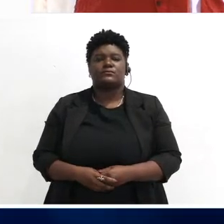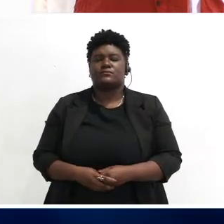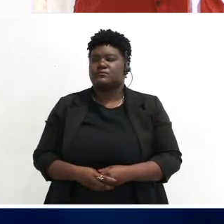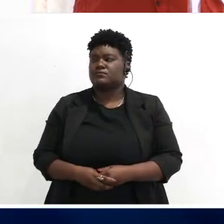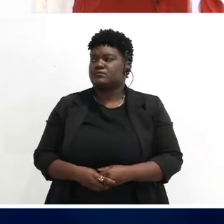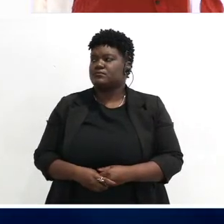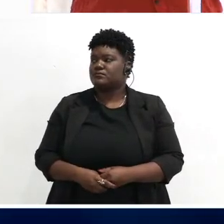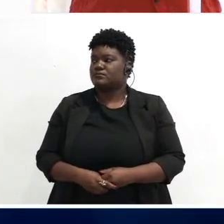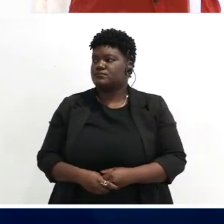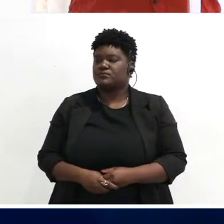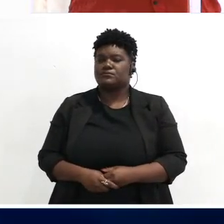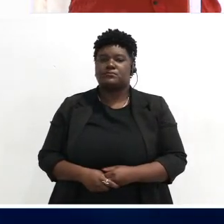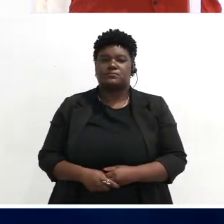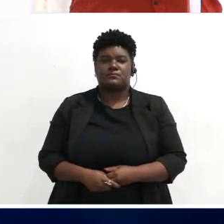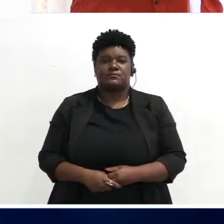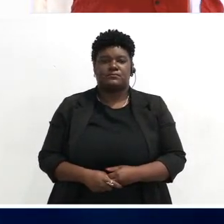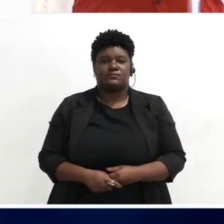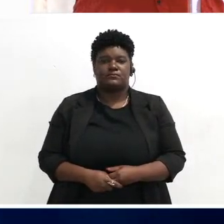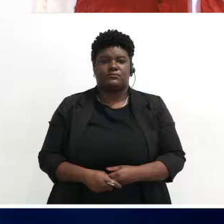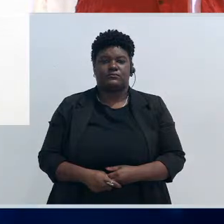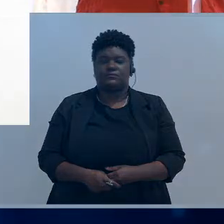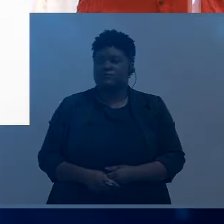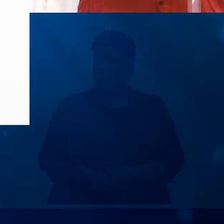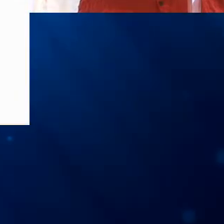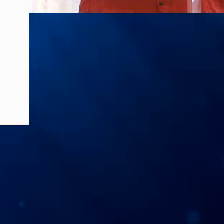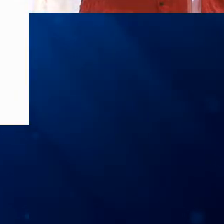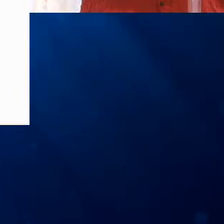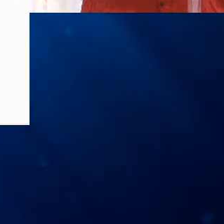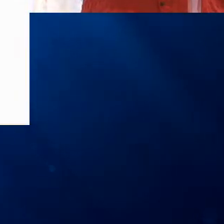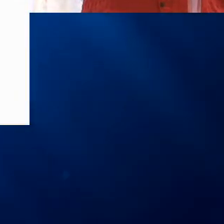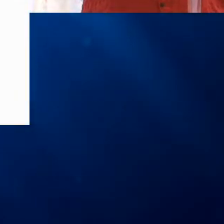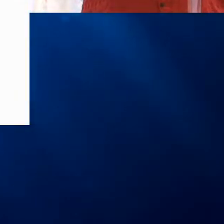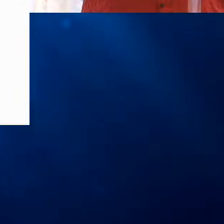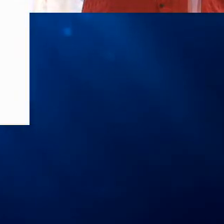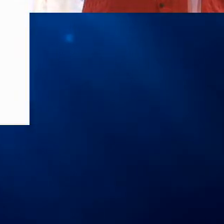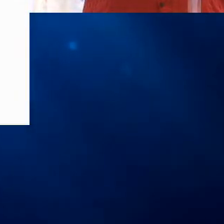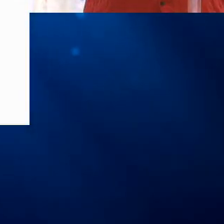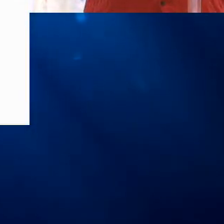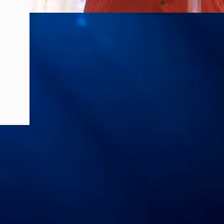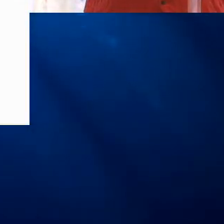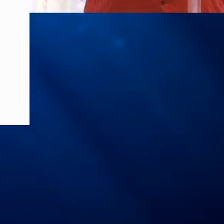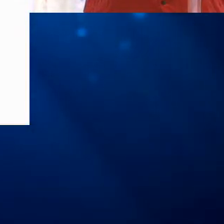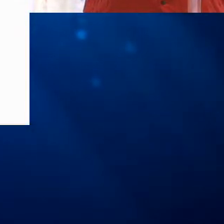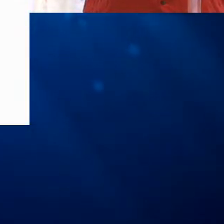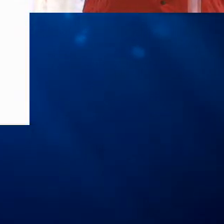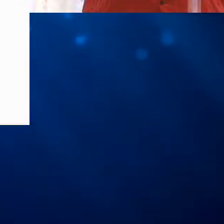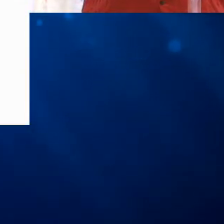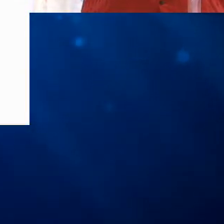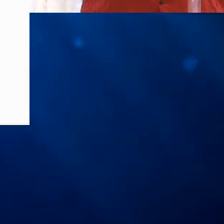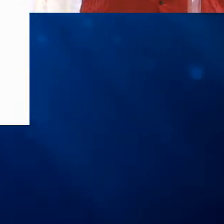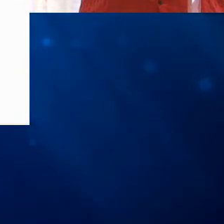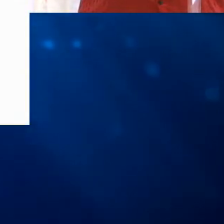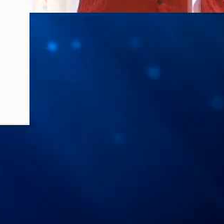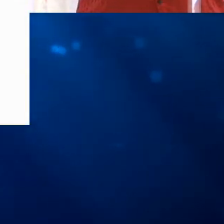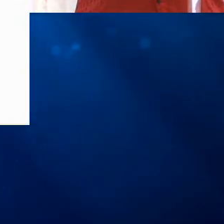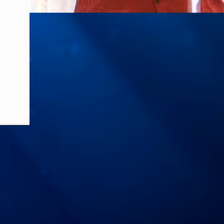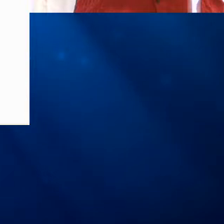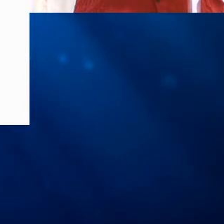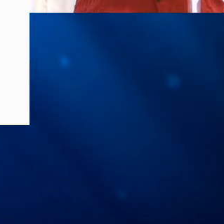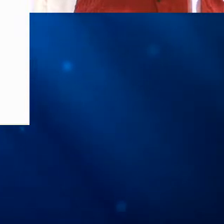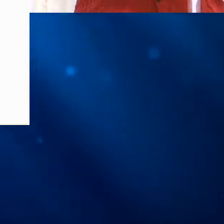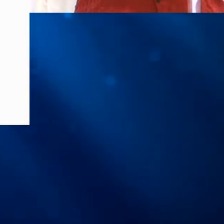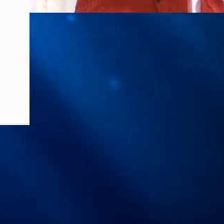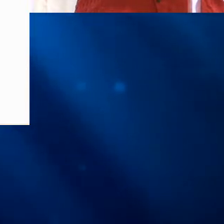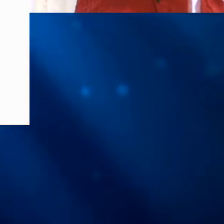I would say, is an order of magnitude more complex than packaging. It's crazy. And there's only a few companies